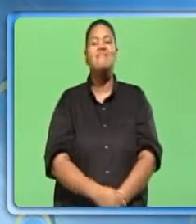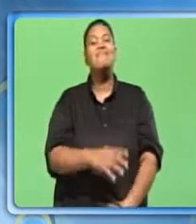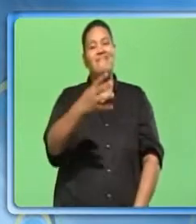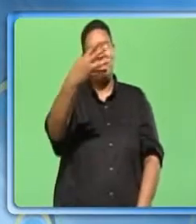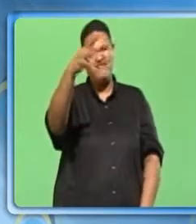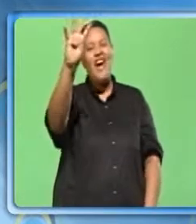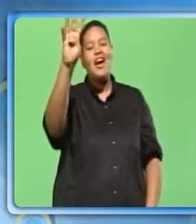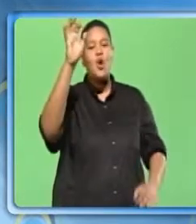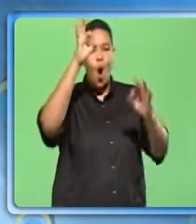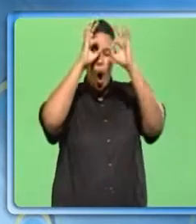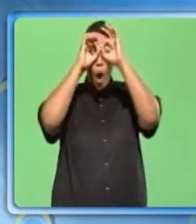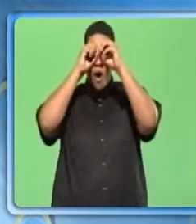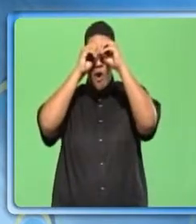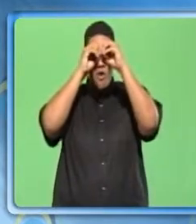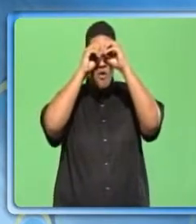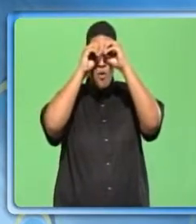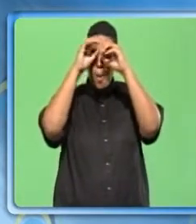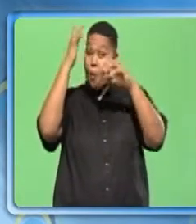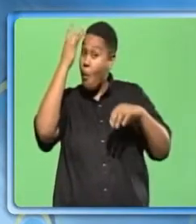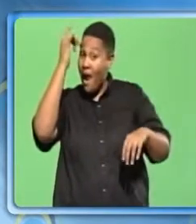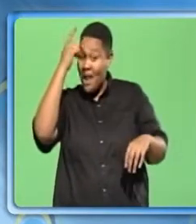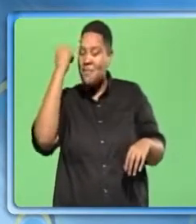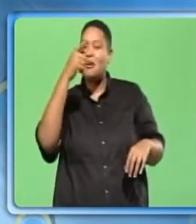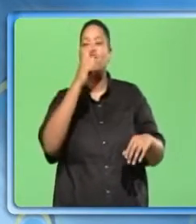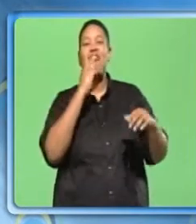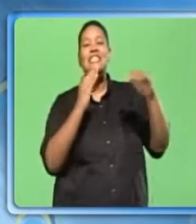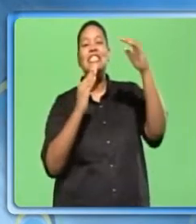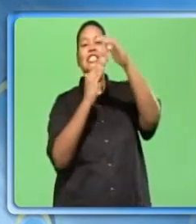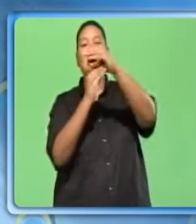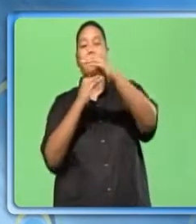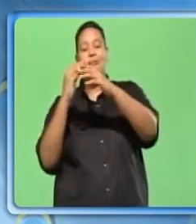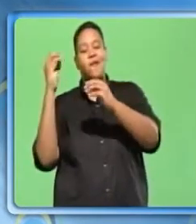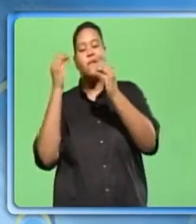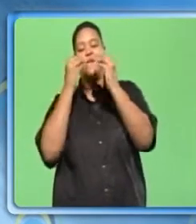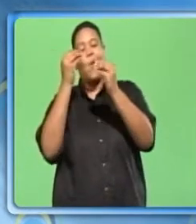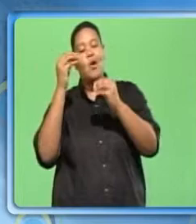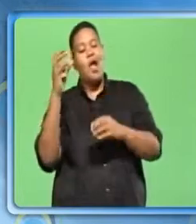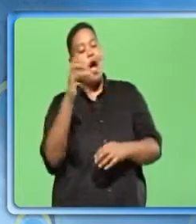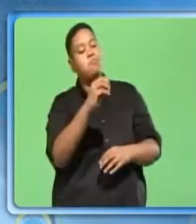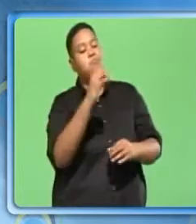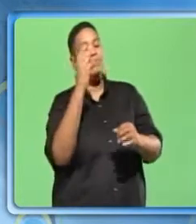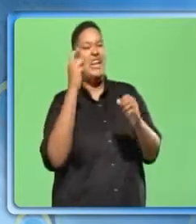Yes, the owl, because it is at the top of the food chain.